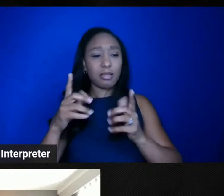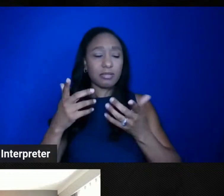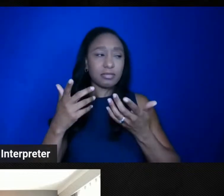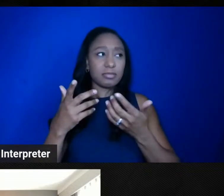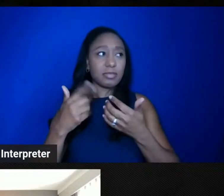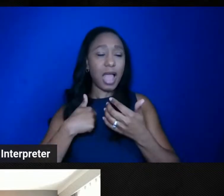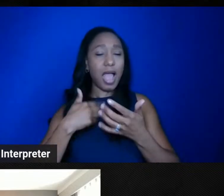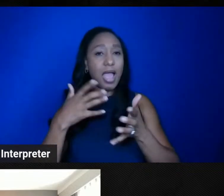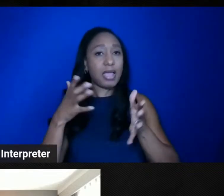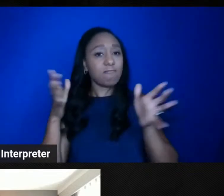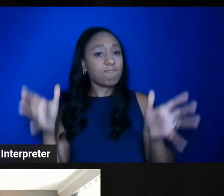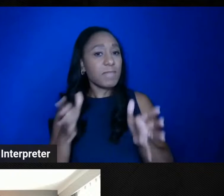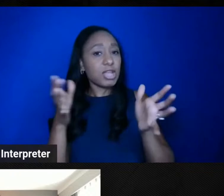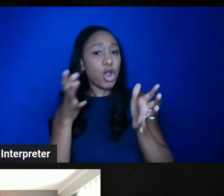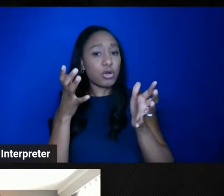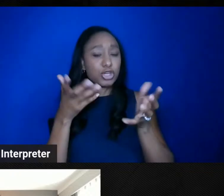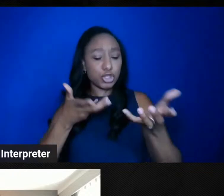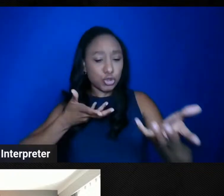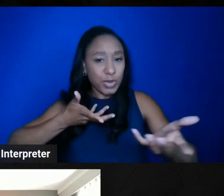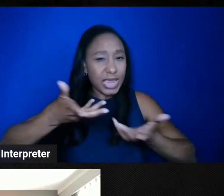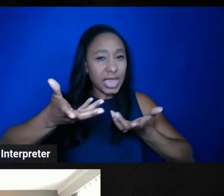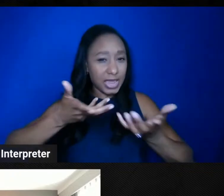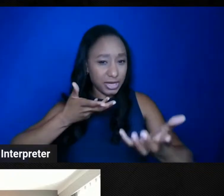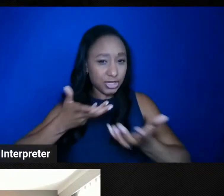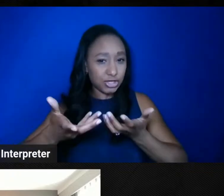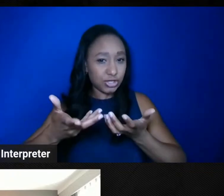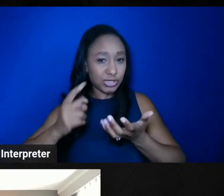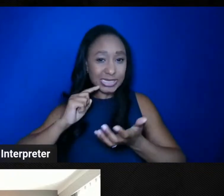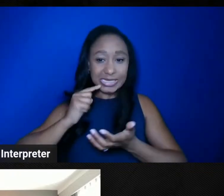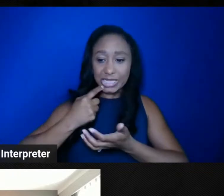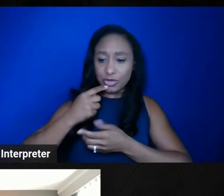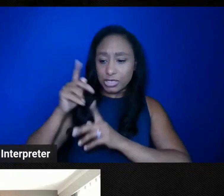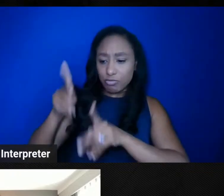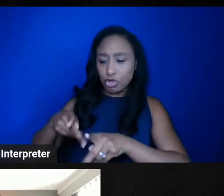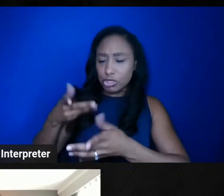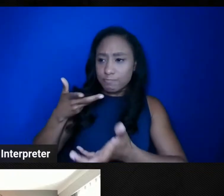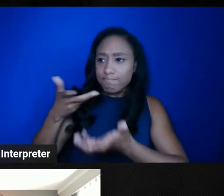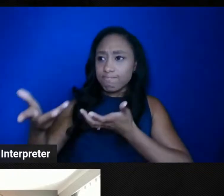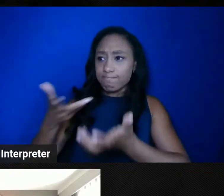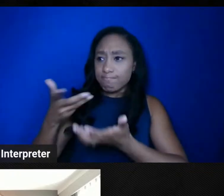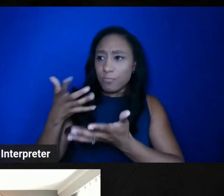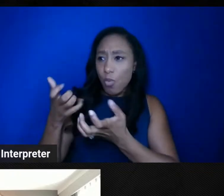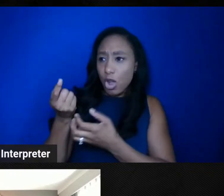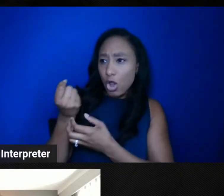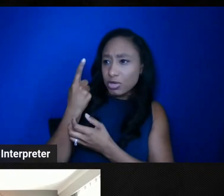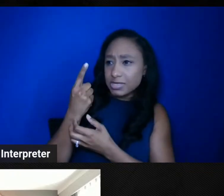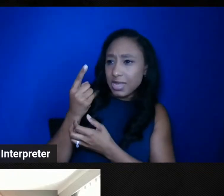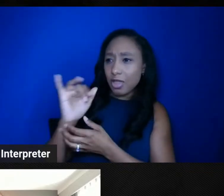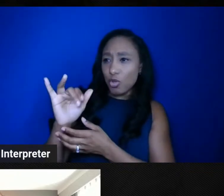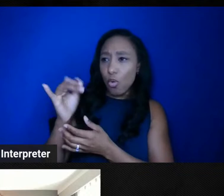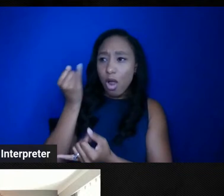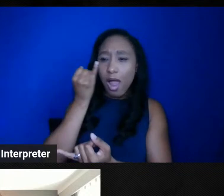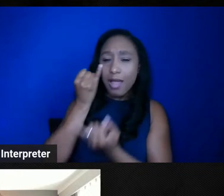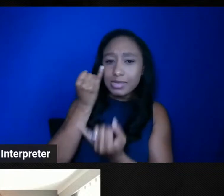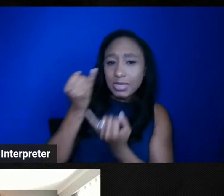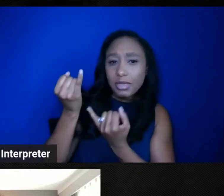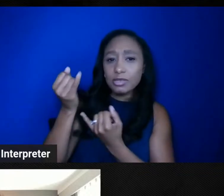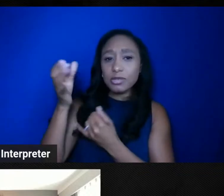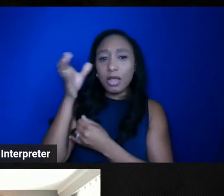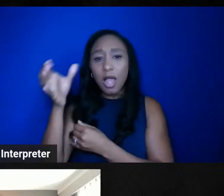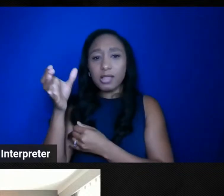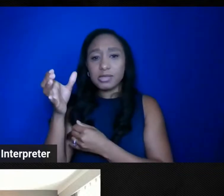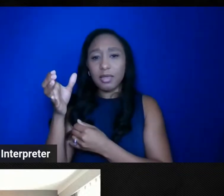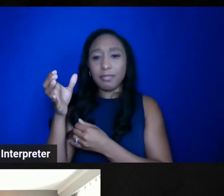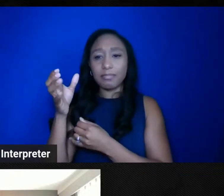encourage folks to engage with serious people who are thinking about potential ideas to make restorative justice